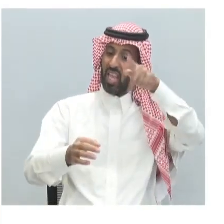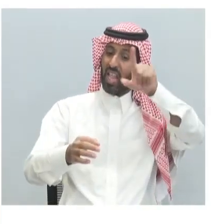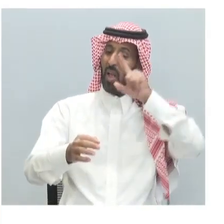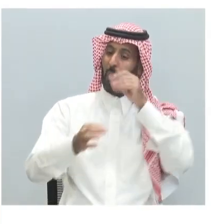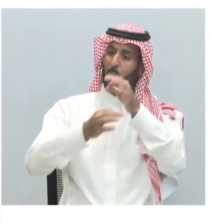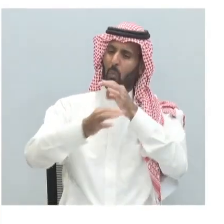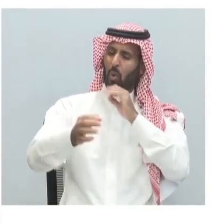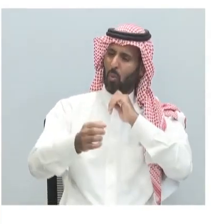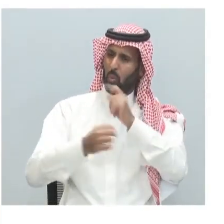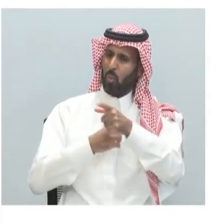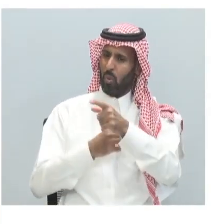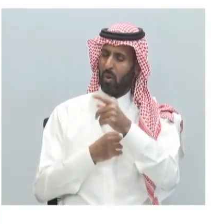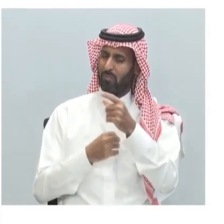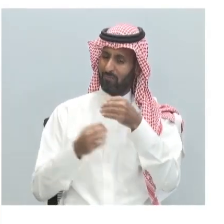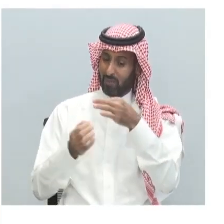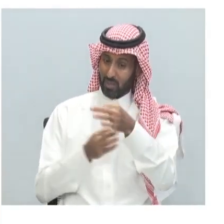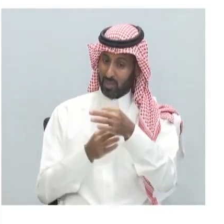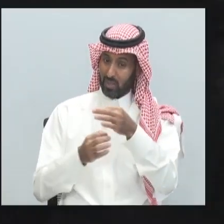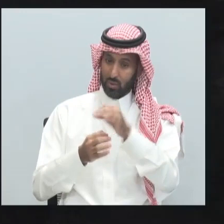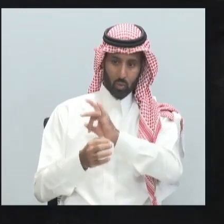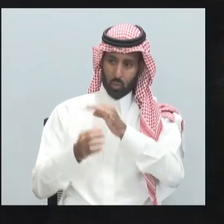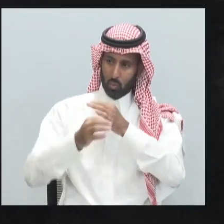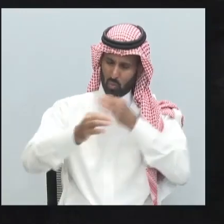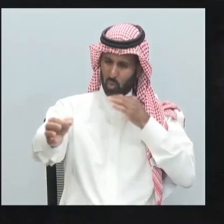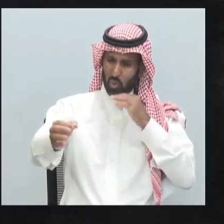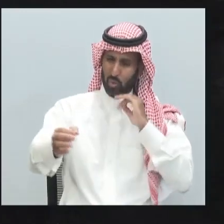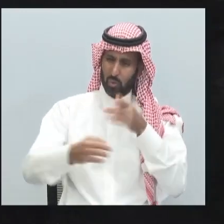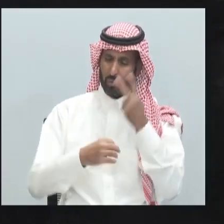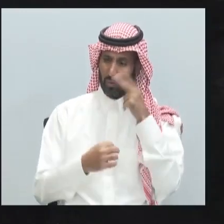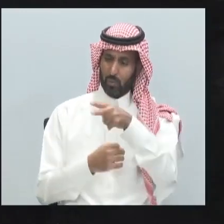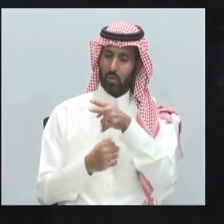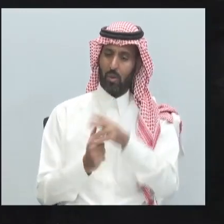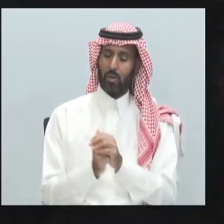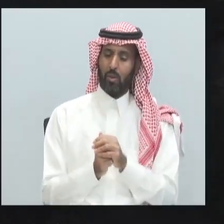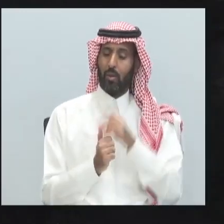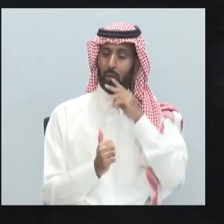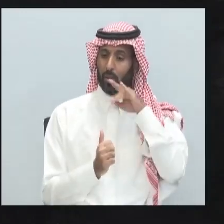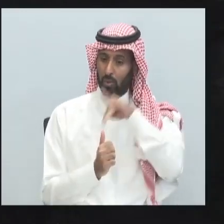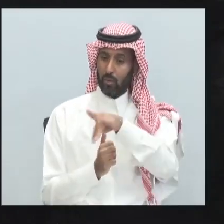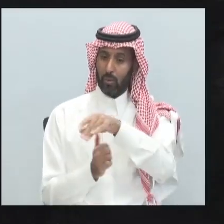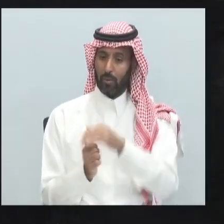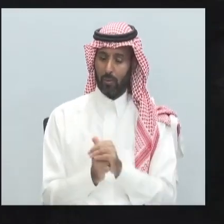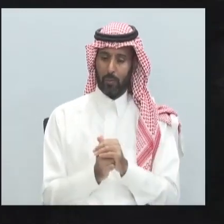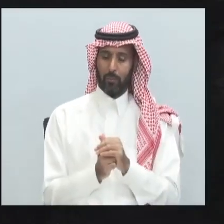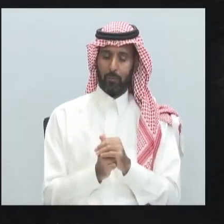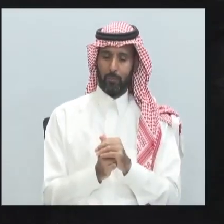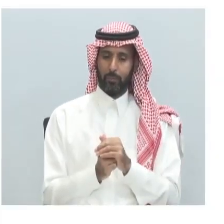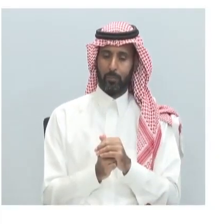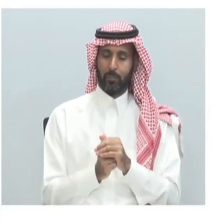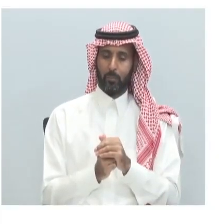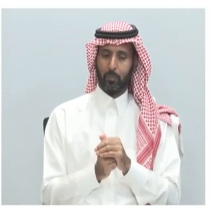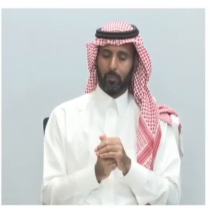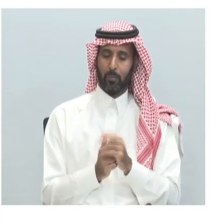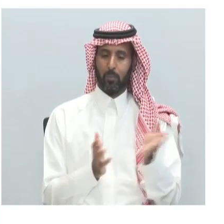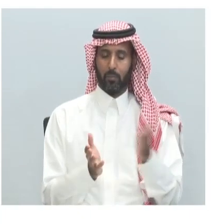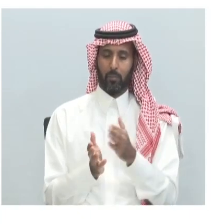away. So not just meters, kilometers. Okay, they can see kilometers away. Okay, then